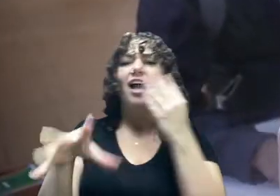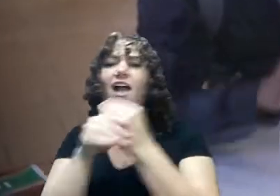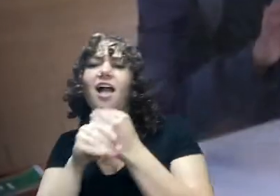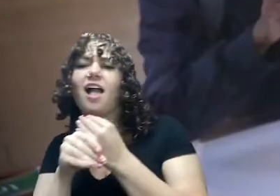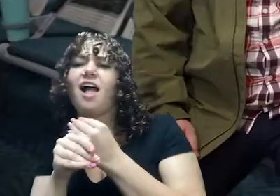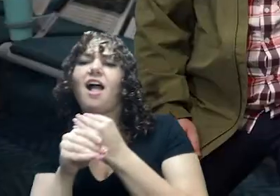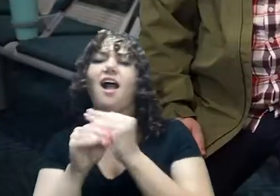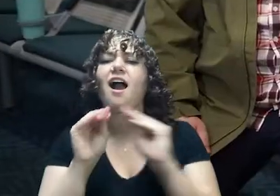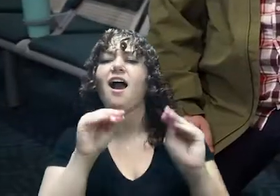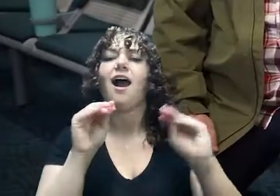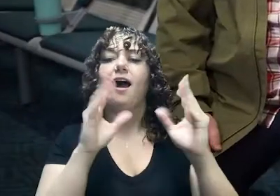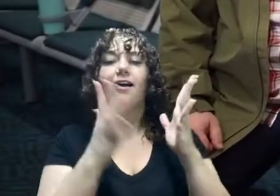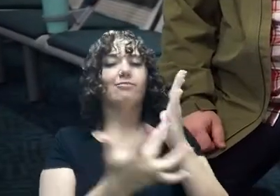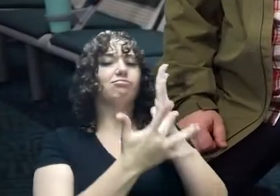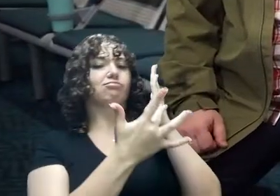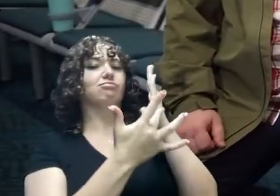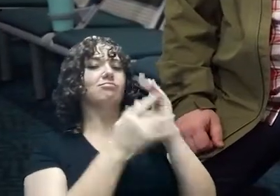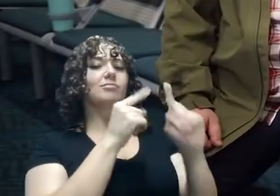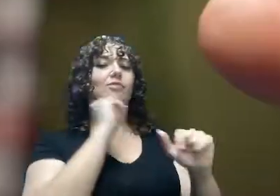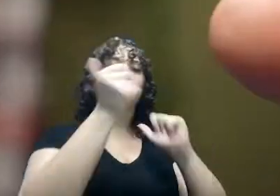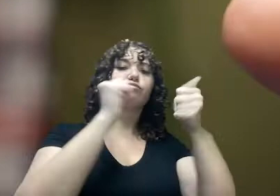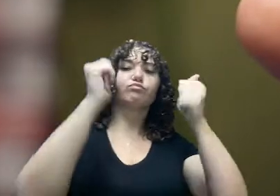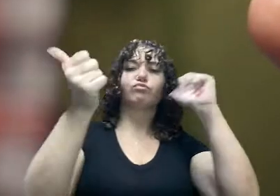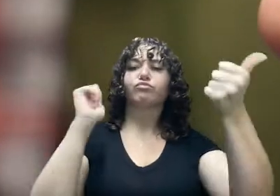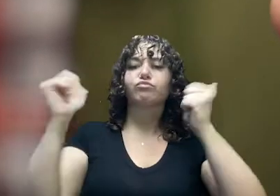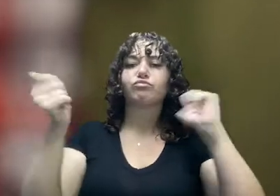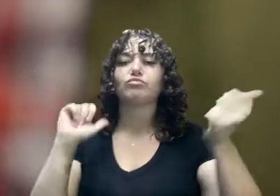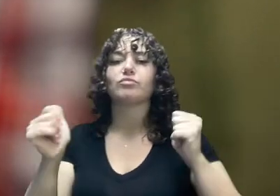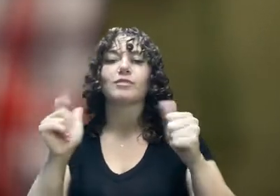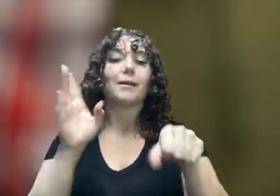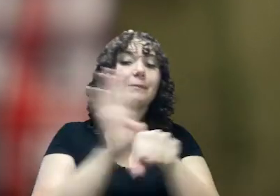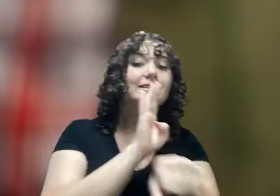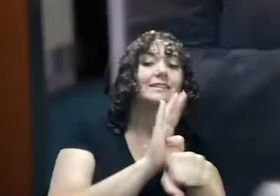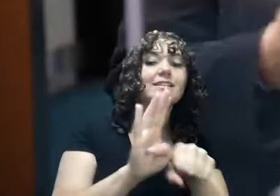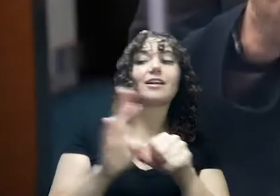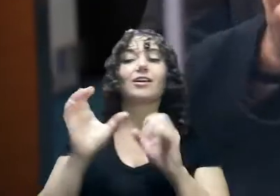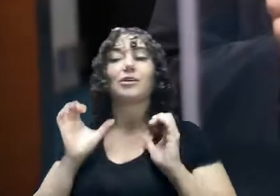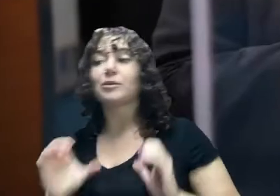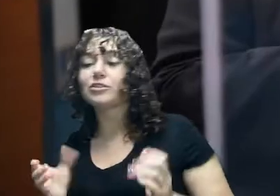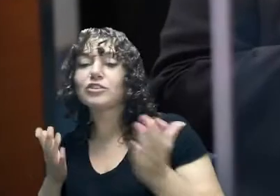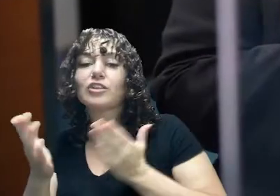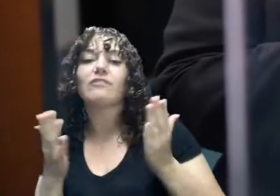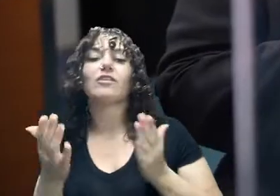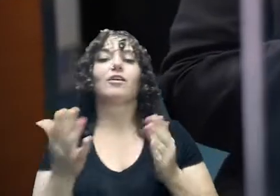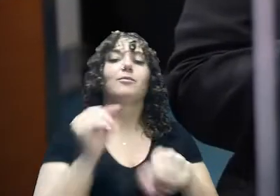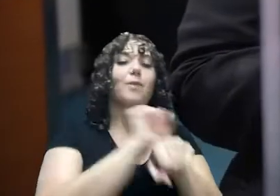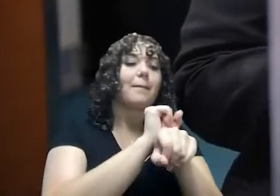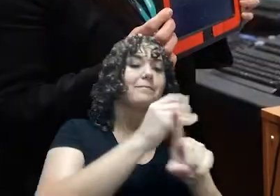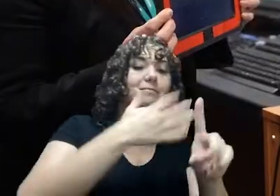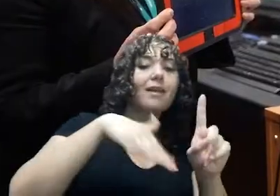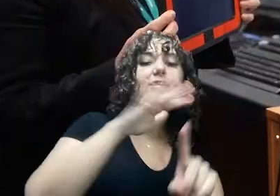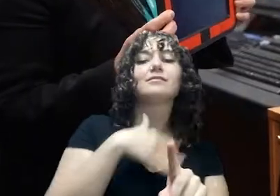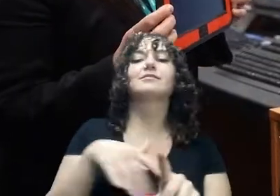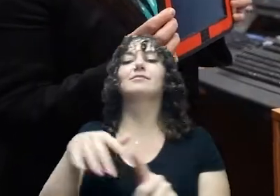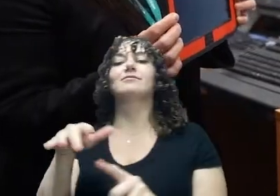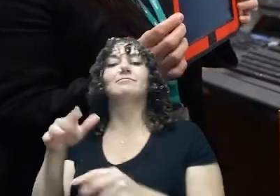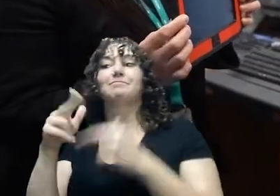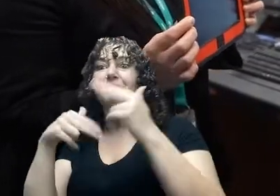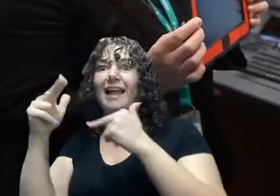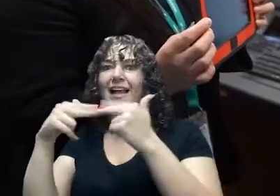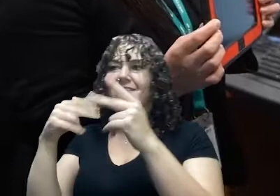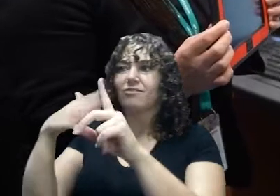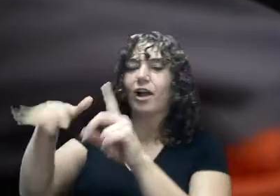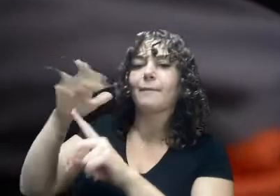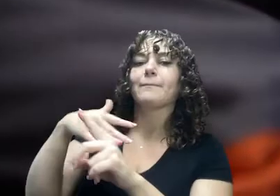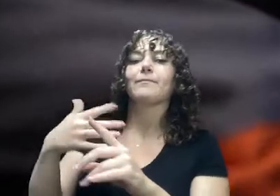changes that include the addition of technology and apply it to all areas of your business, including customer service, the workplace, and the